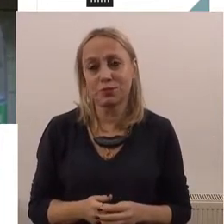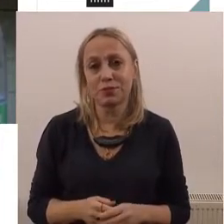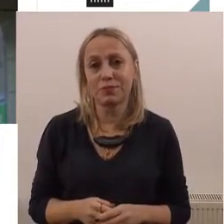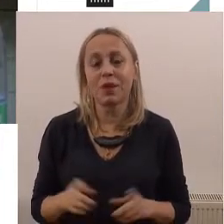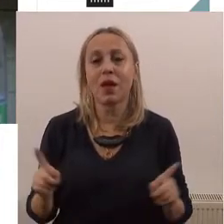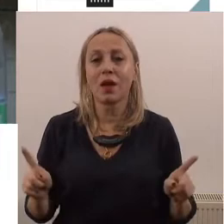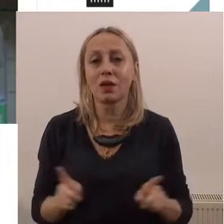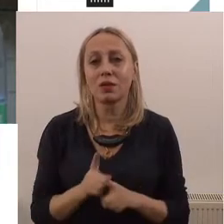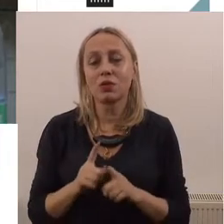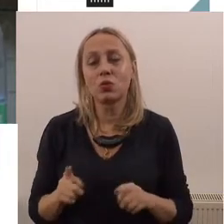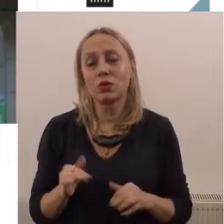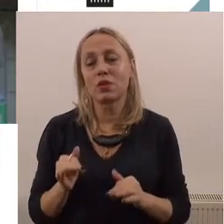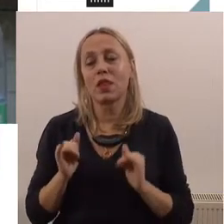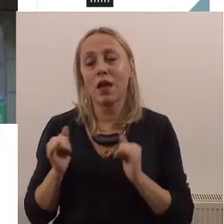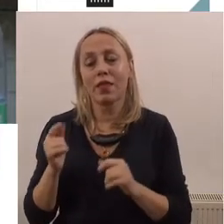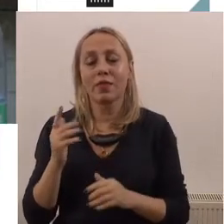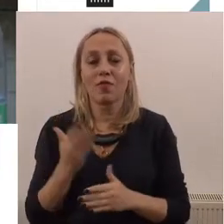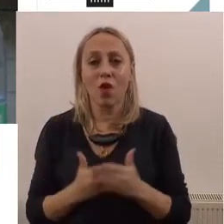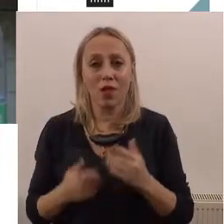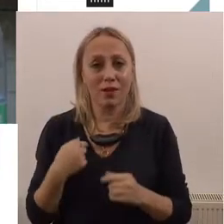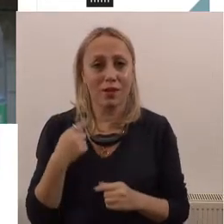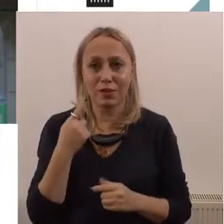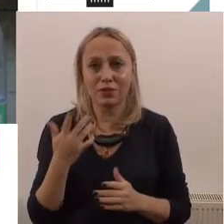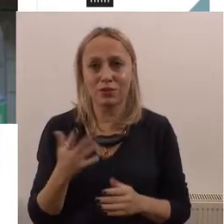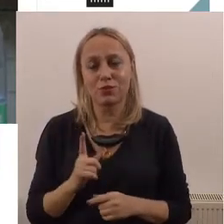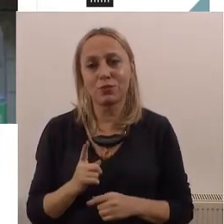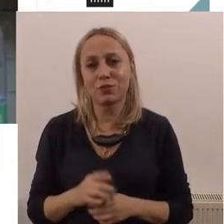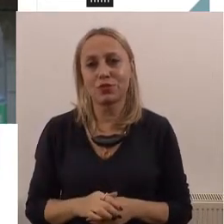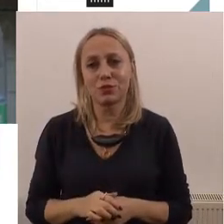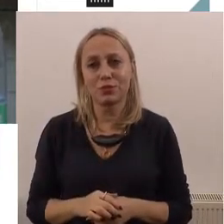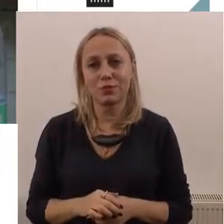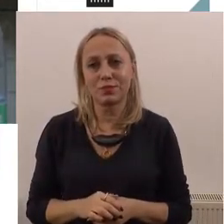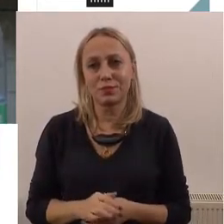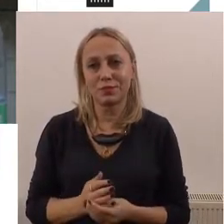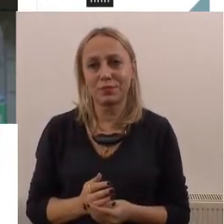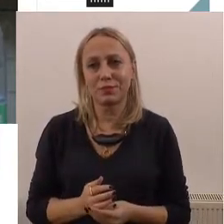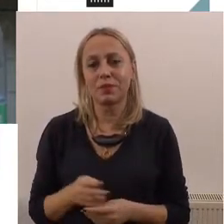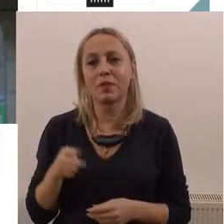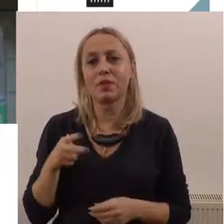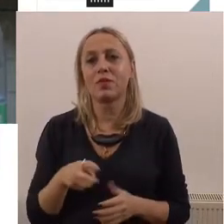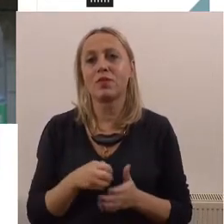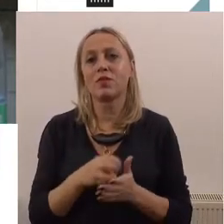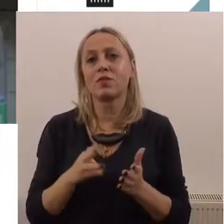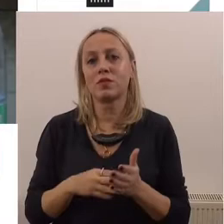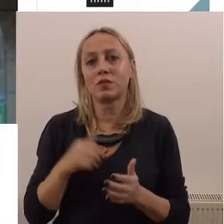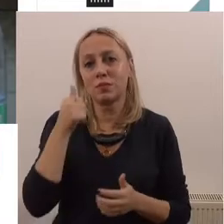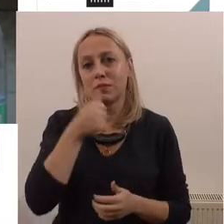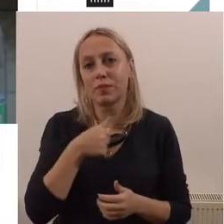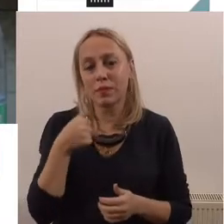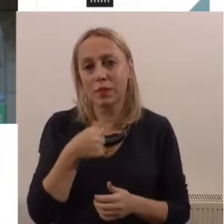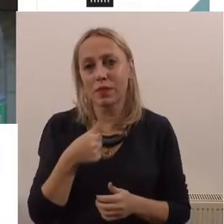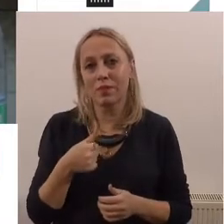on inclusivity only later. So in 2018,